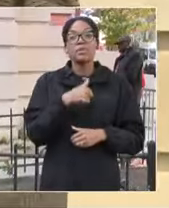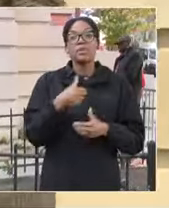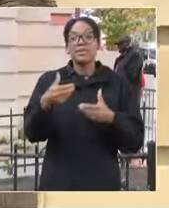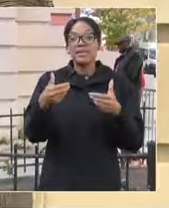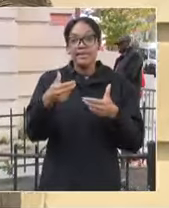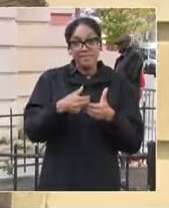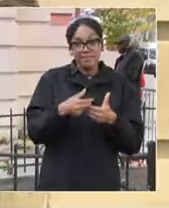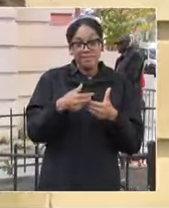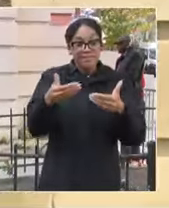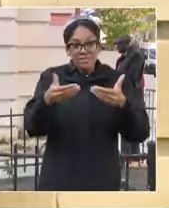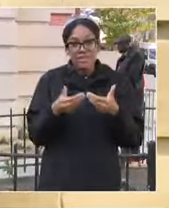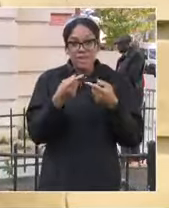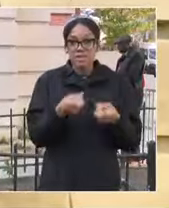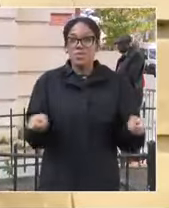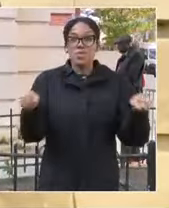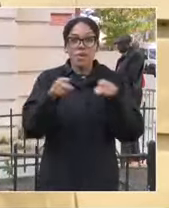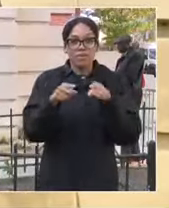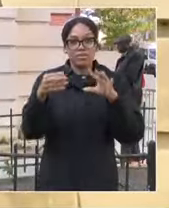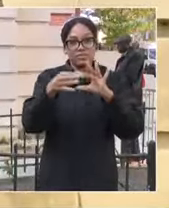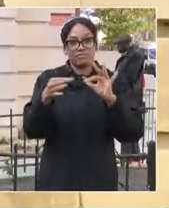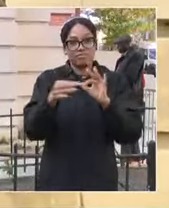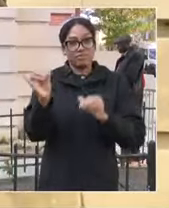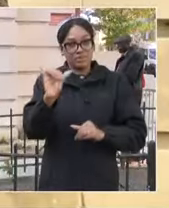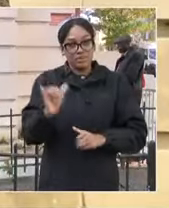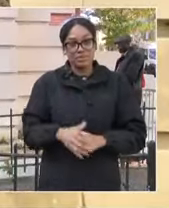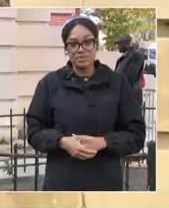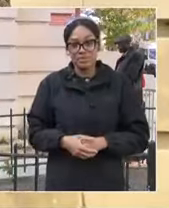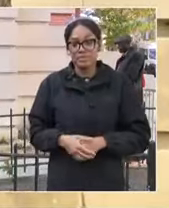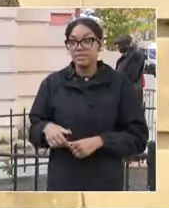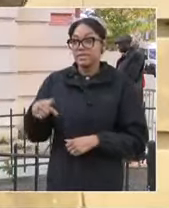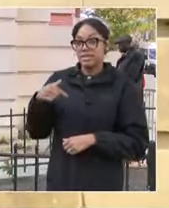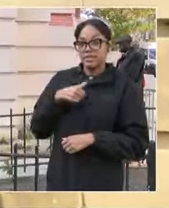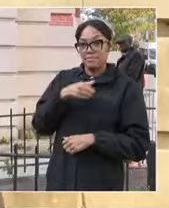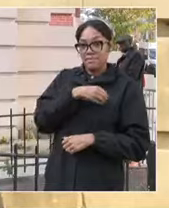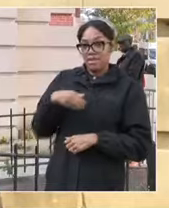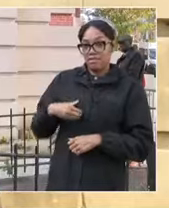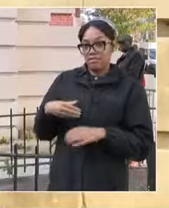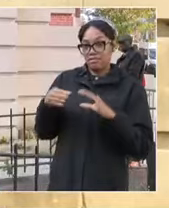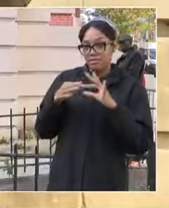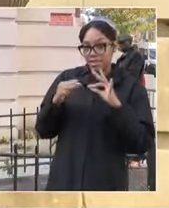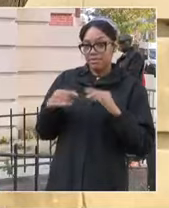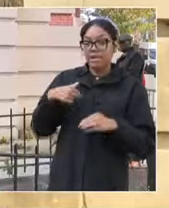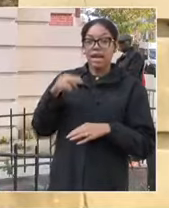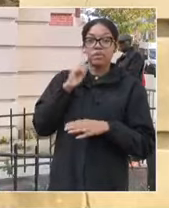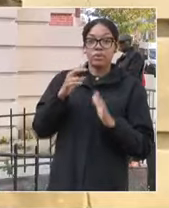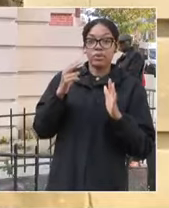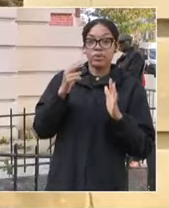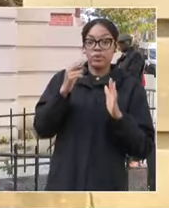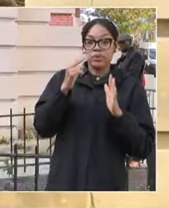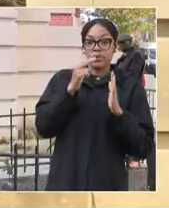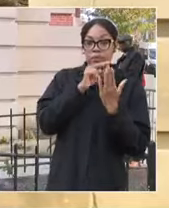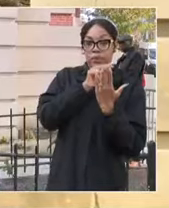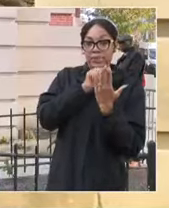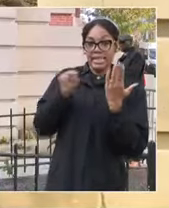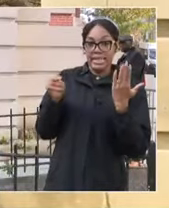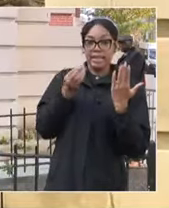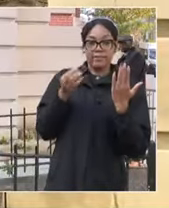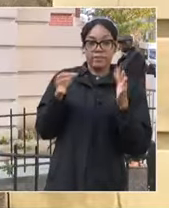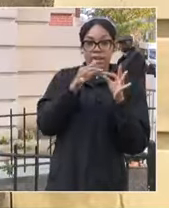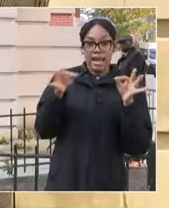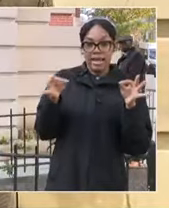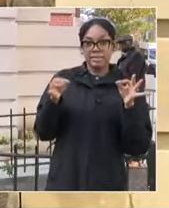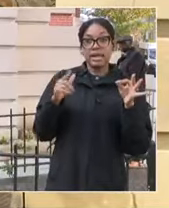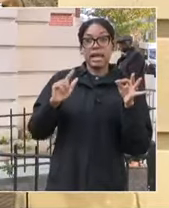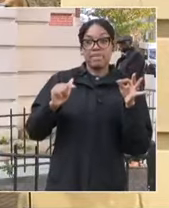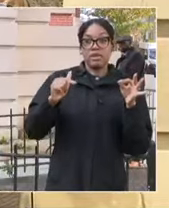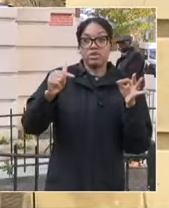Okay. All right, so I'm going to read a few lines, and then I'll ask you to repeat them